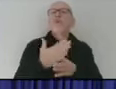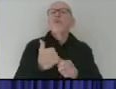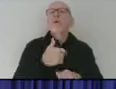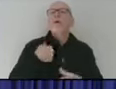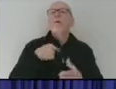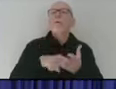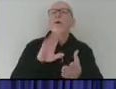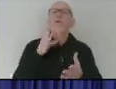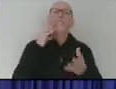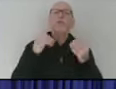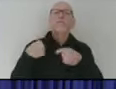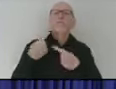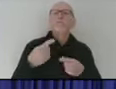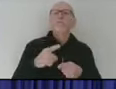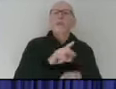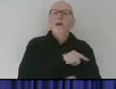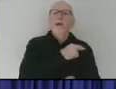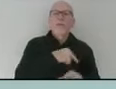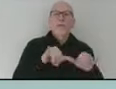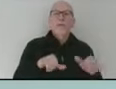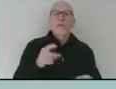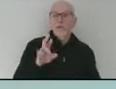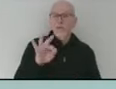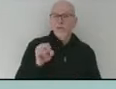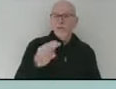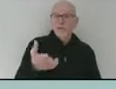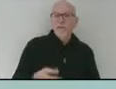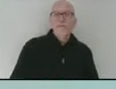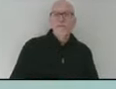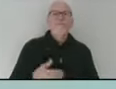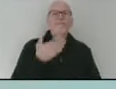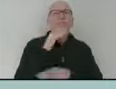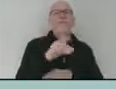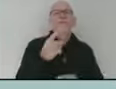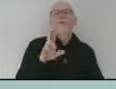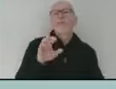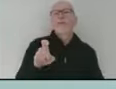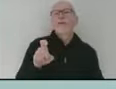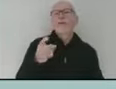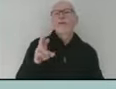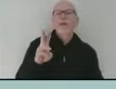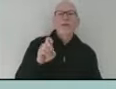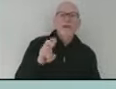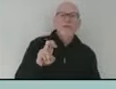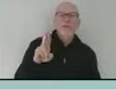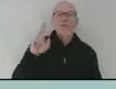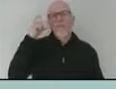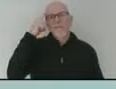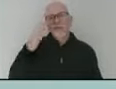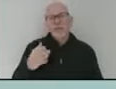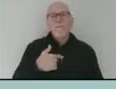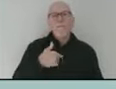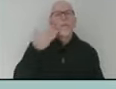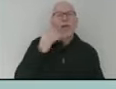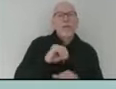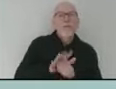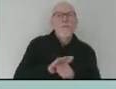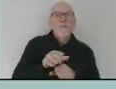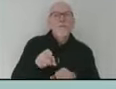experiencing as a hospital system. Dr. Fish? Good afternoon, Dr. Box, Dr. Weaver, Governor. As we all know, the